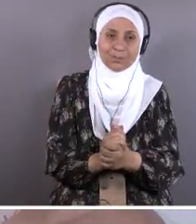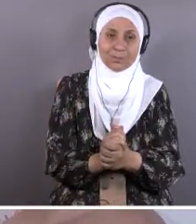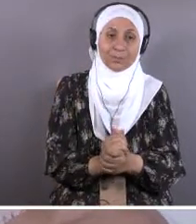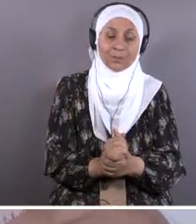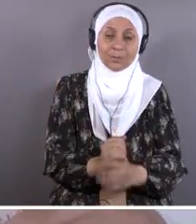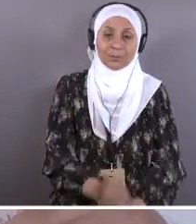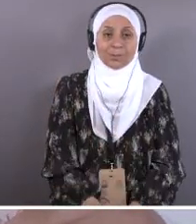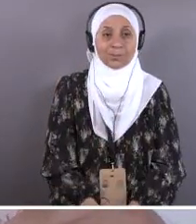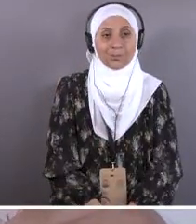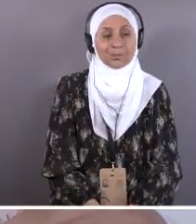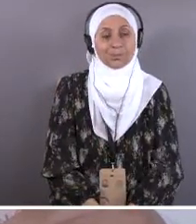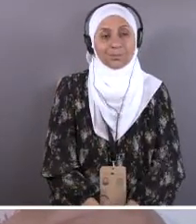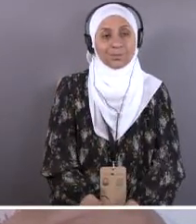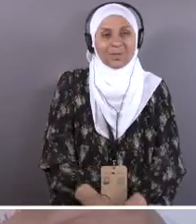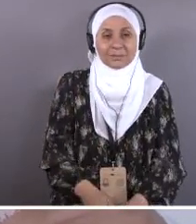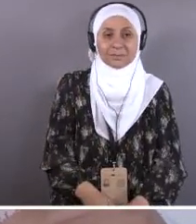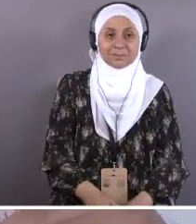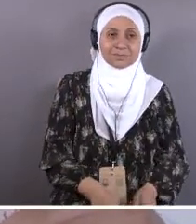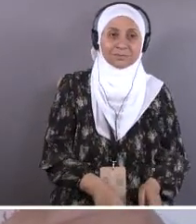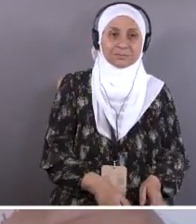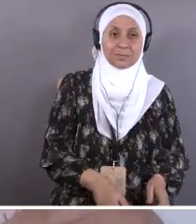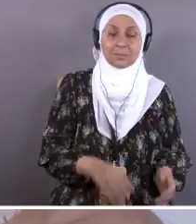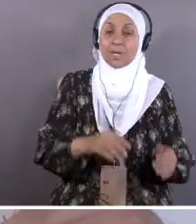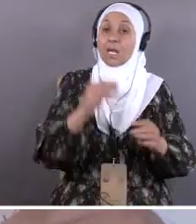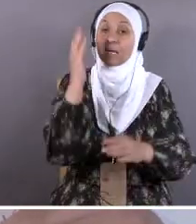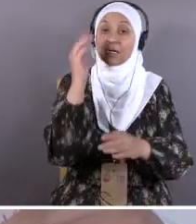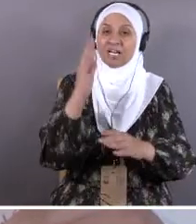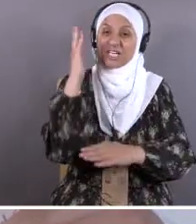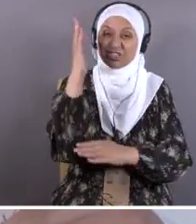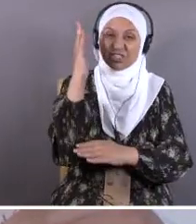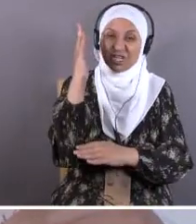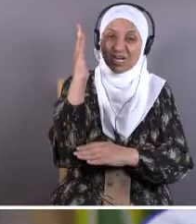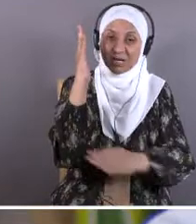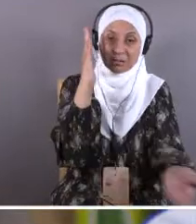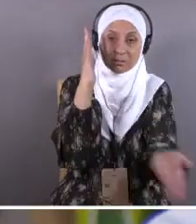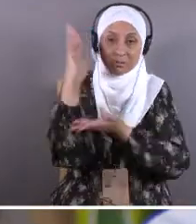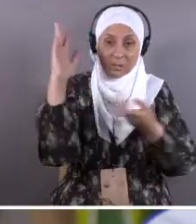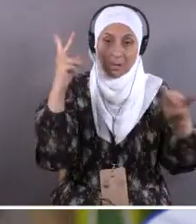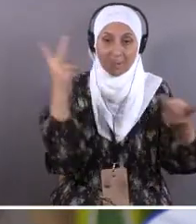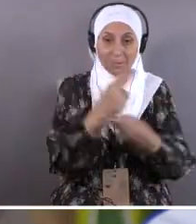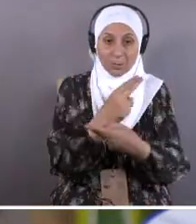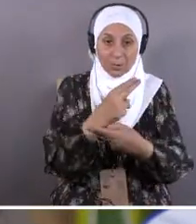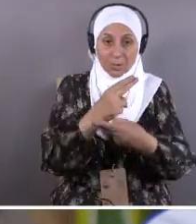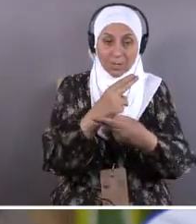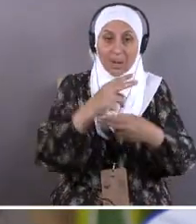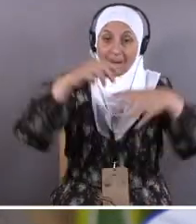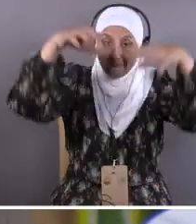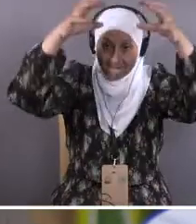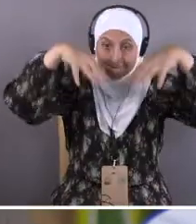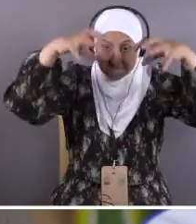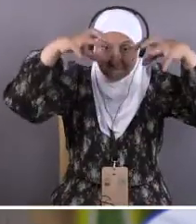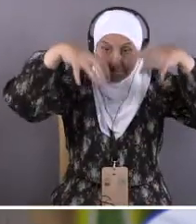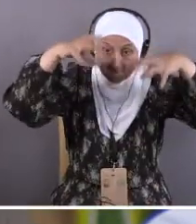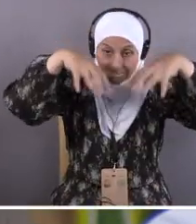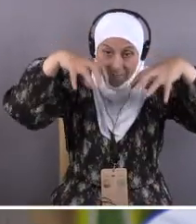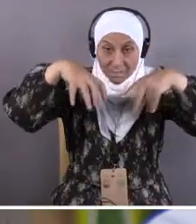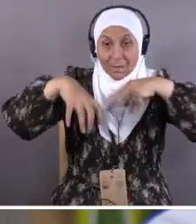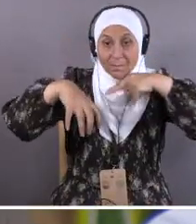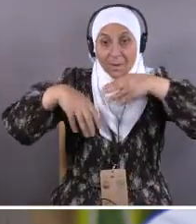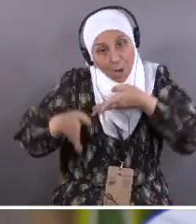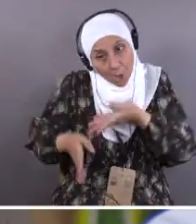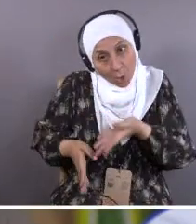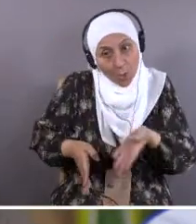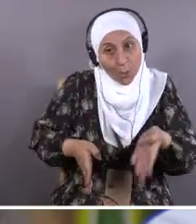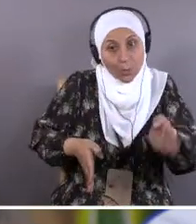we used to preserve the environment through a number of things. So we do not try to cut trees. So